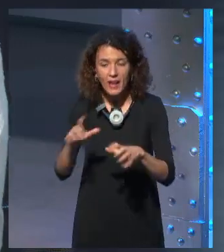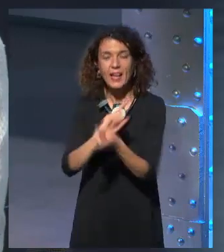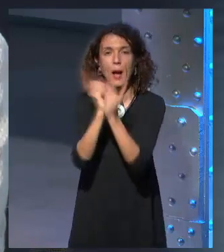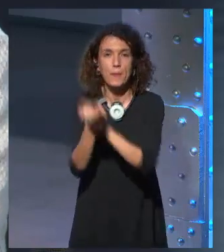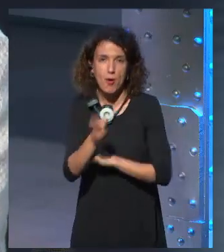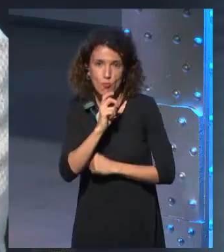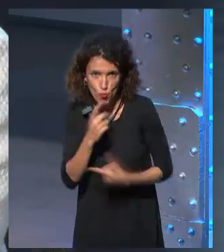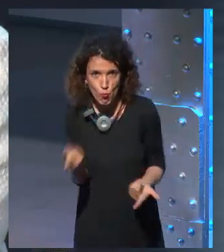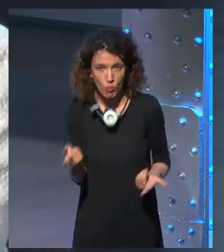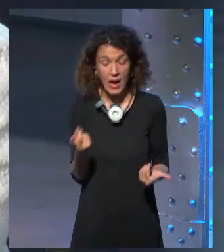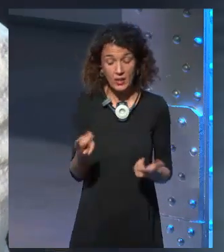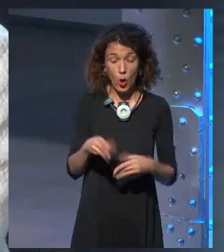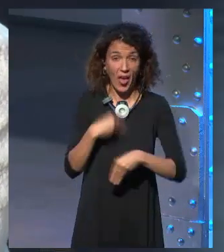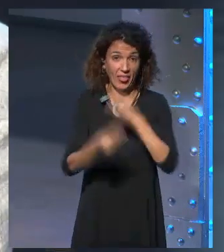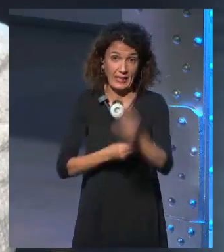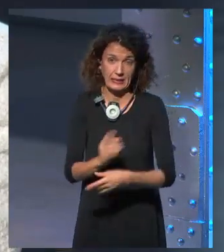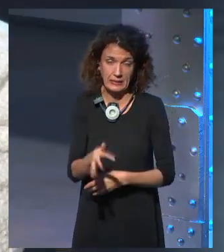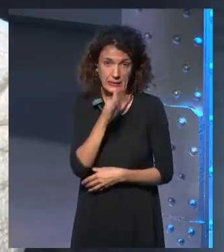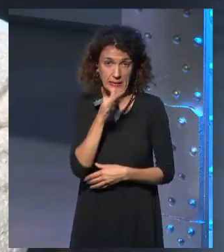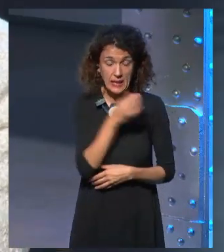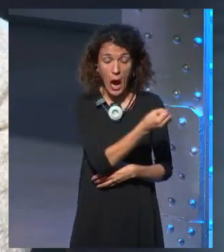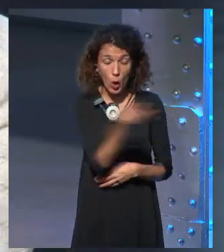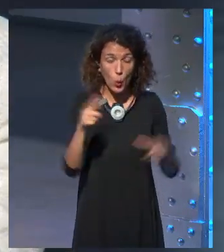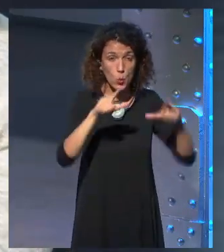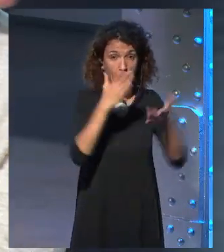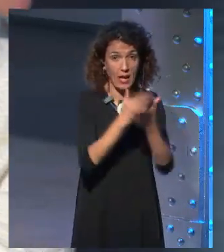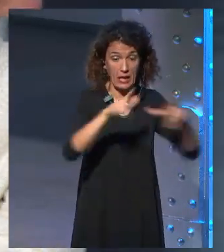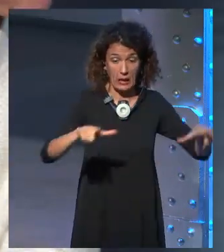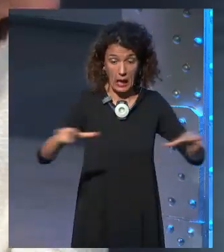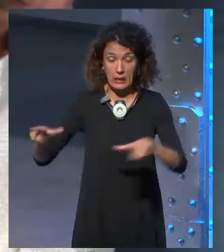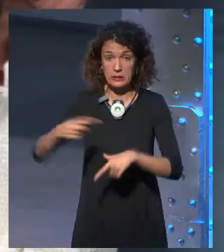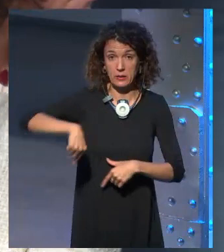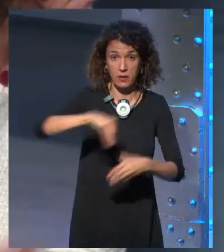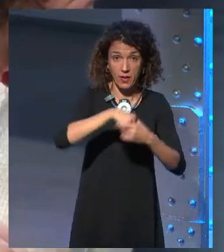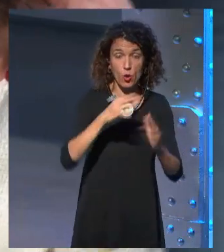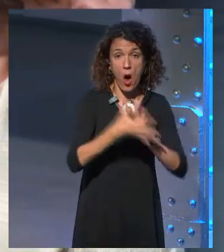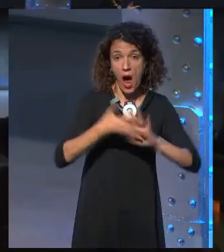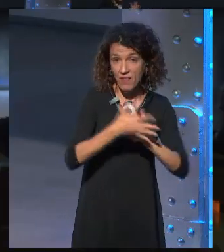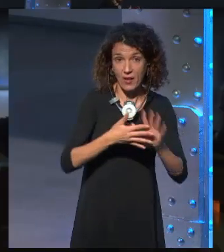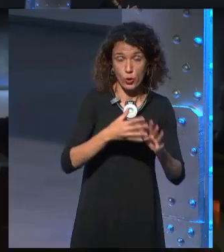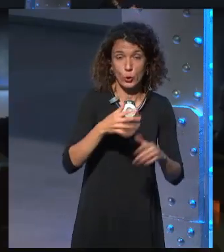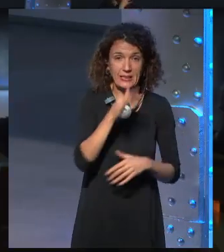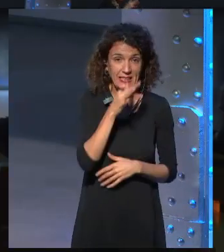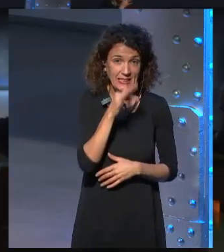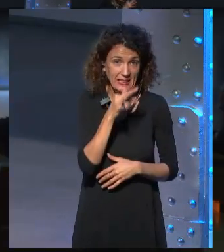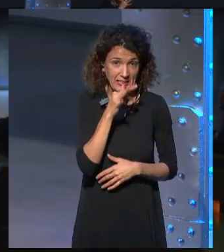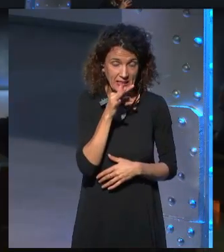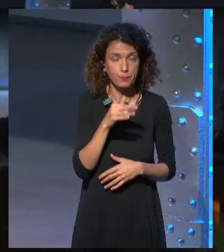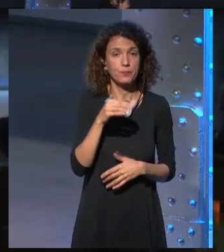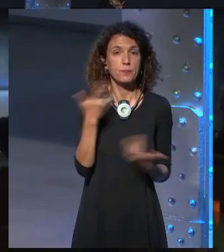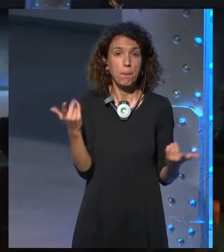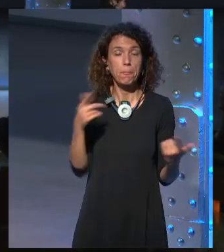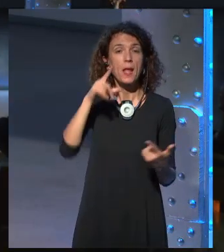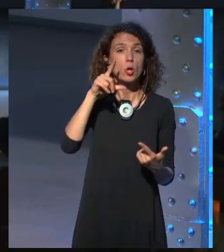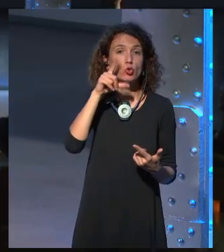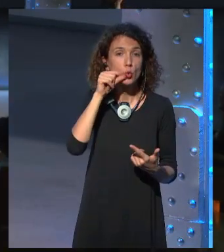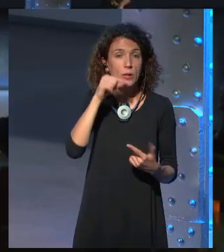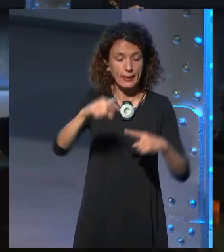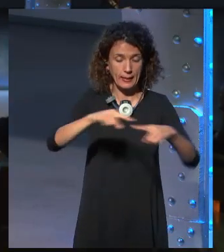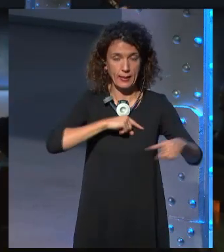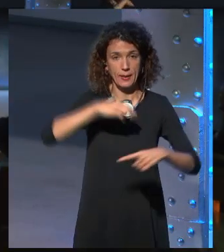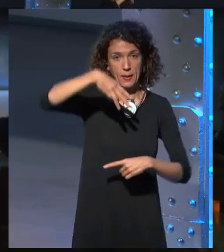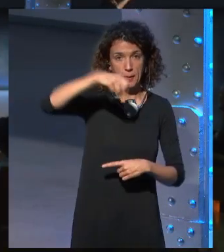in many of the classrooms that I suspect we're talking about. Tenemos la primera pregunta. We have a first question through